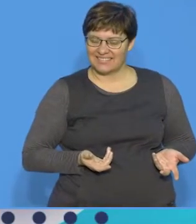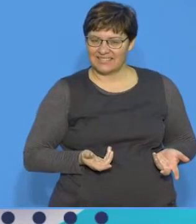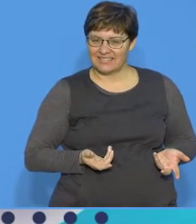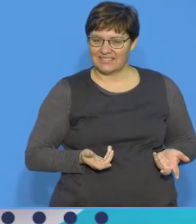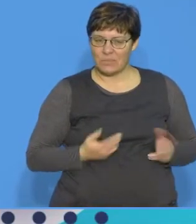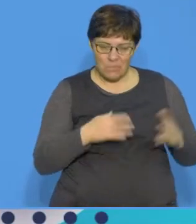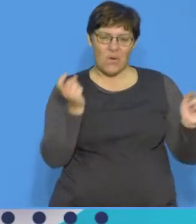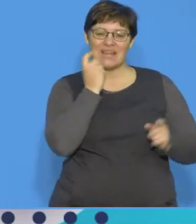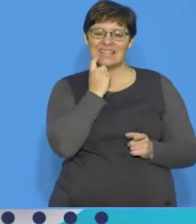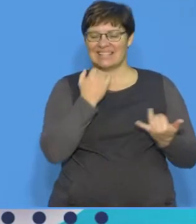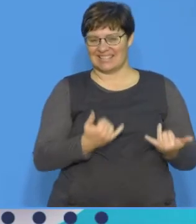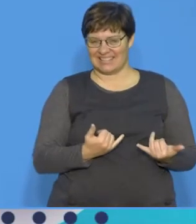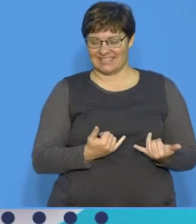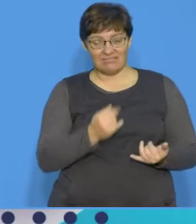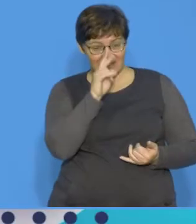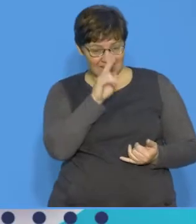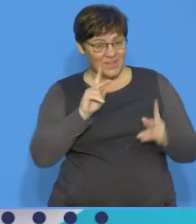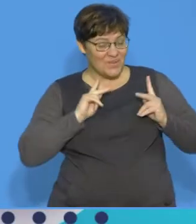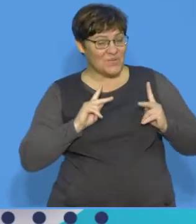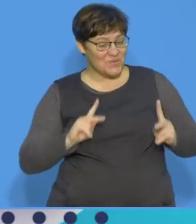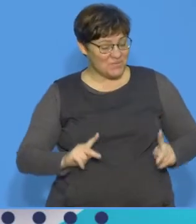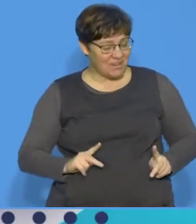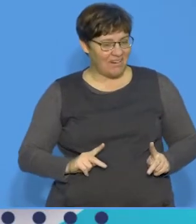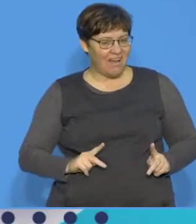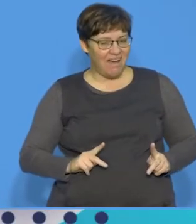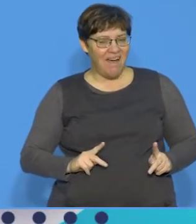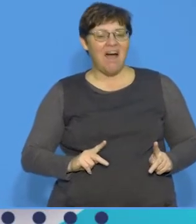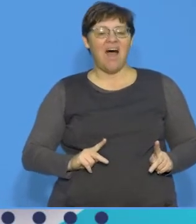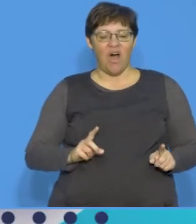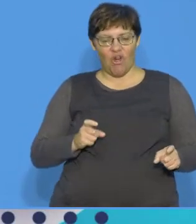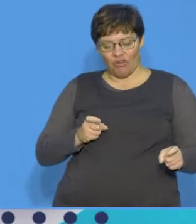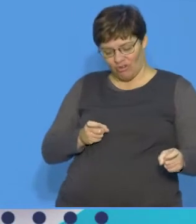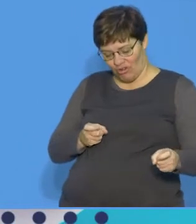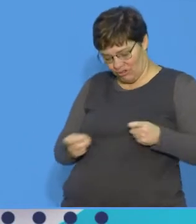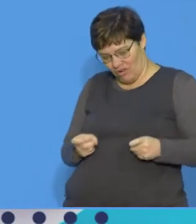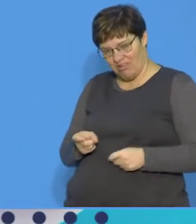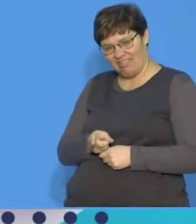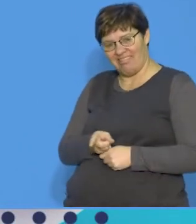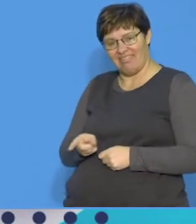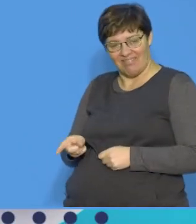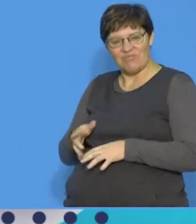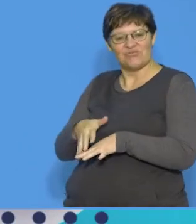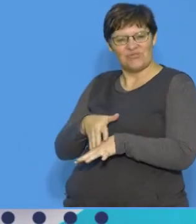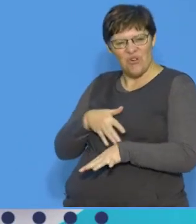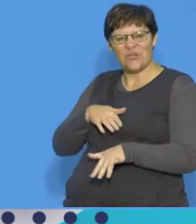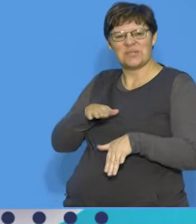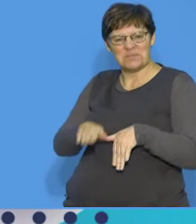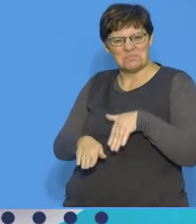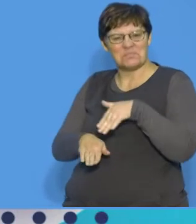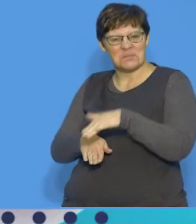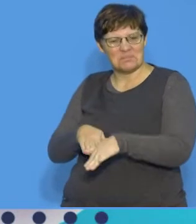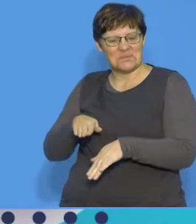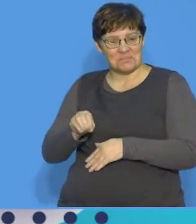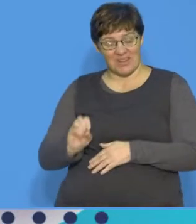Do you see how humans are slowly starting to control those limiting factors